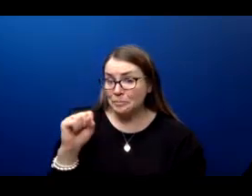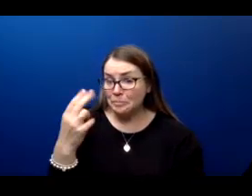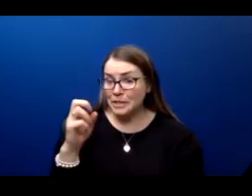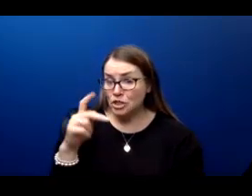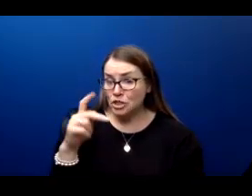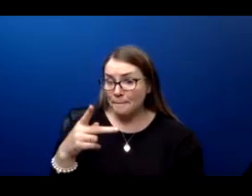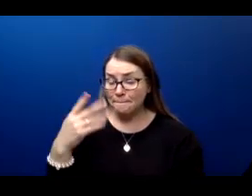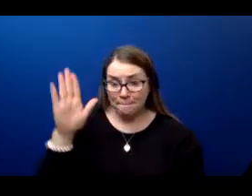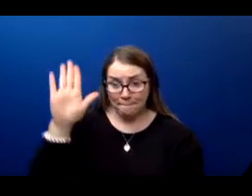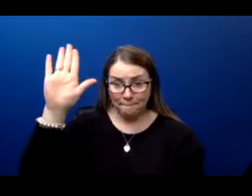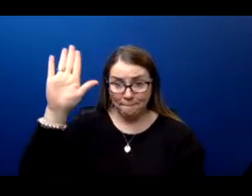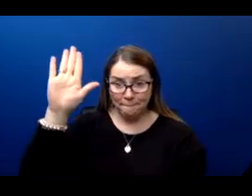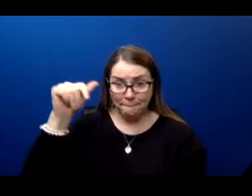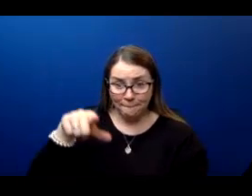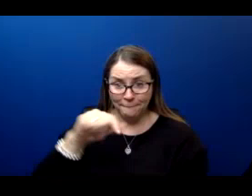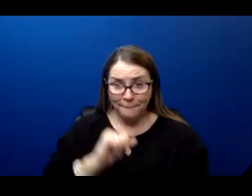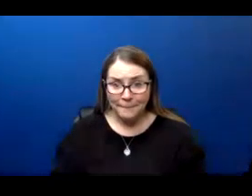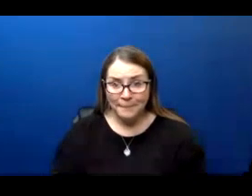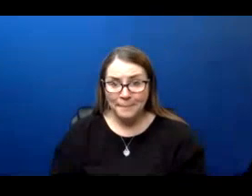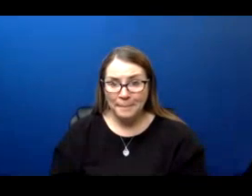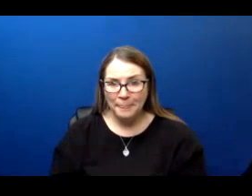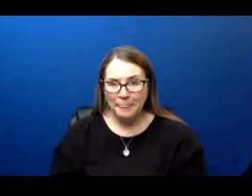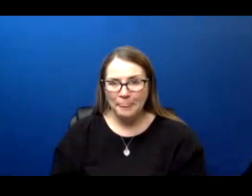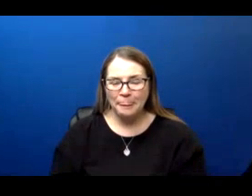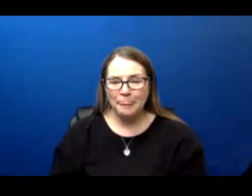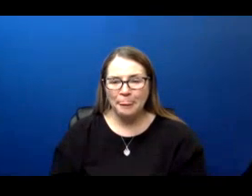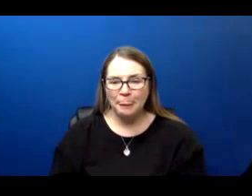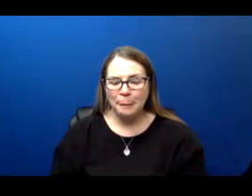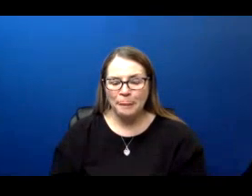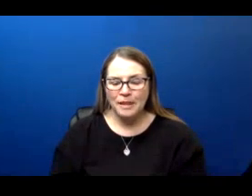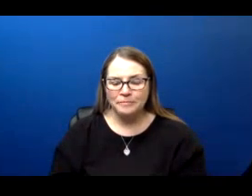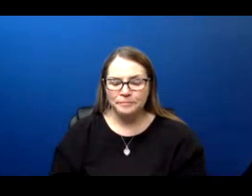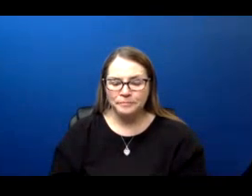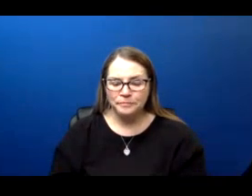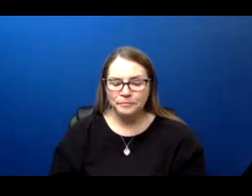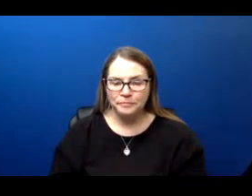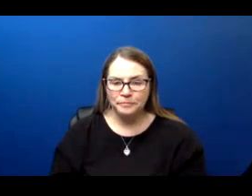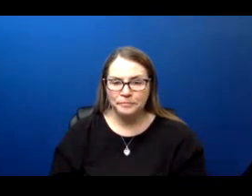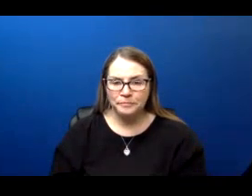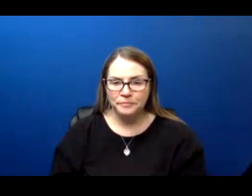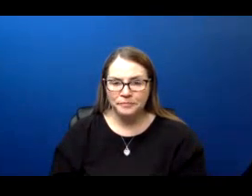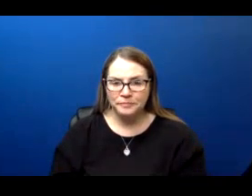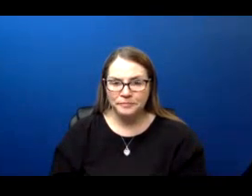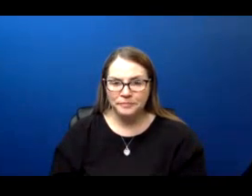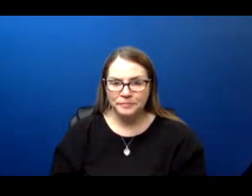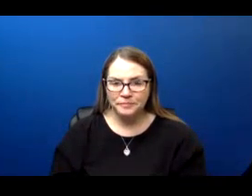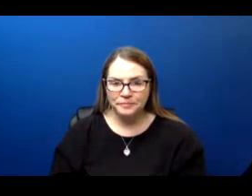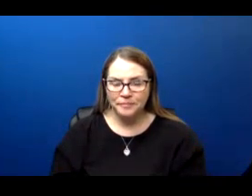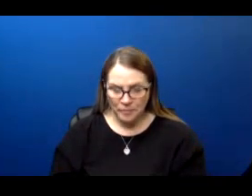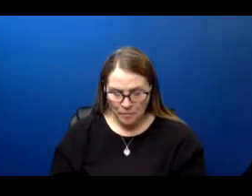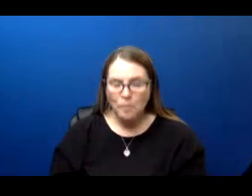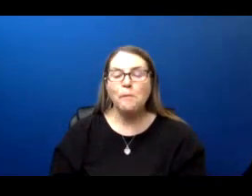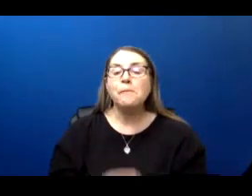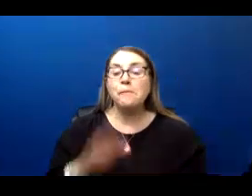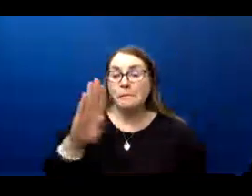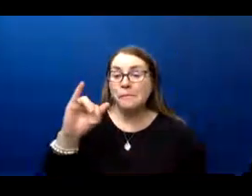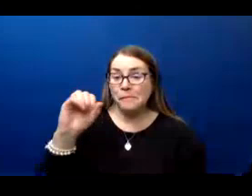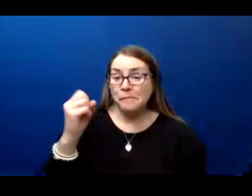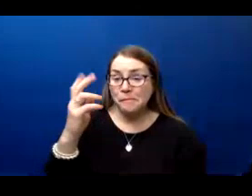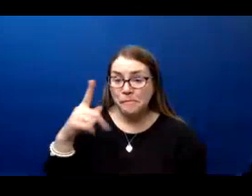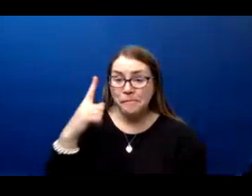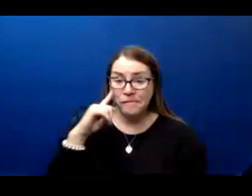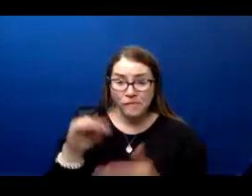has their hand up. Please proceed. Thank you, Mr. Chair and Ms. Dorff. Bishop Bonnie Radden for the record. I